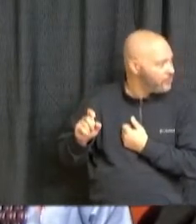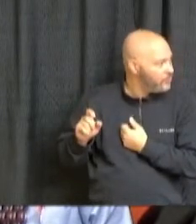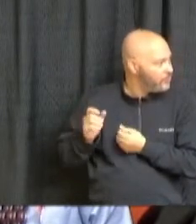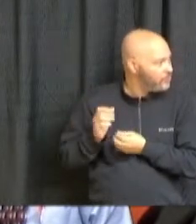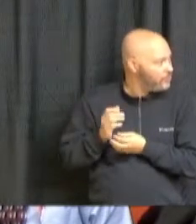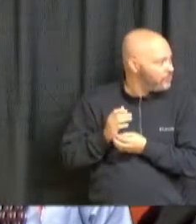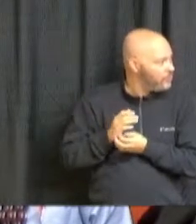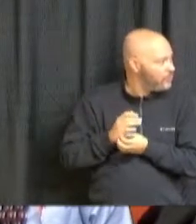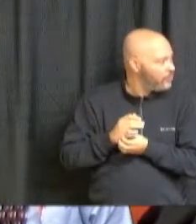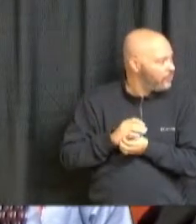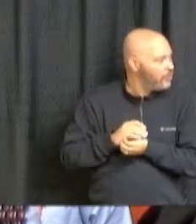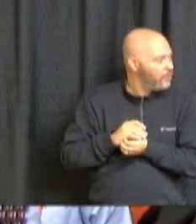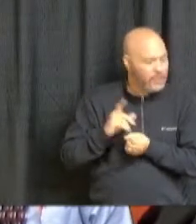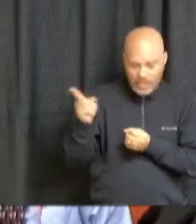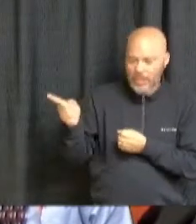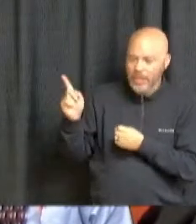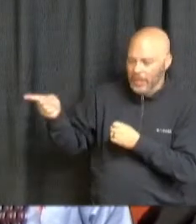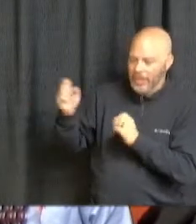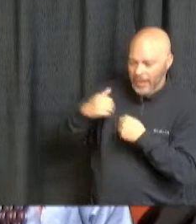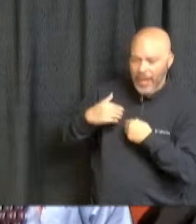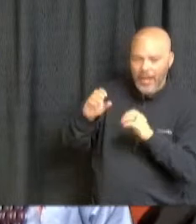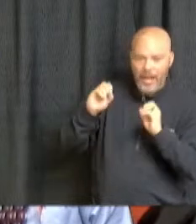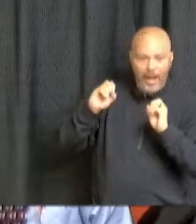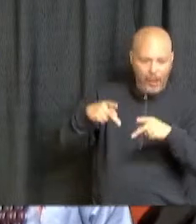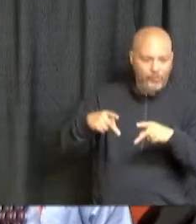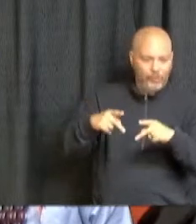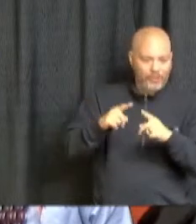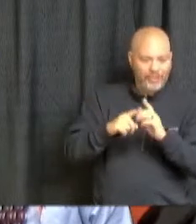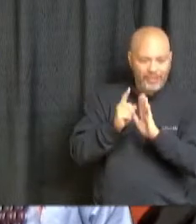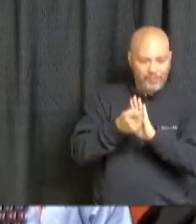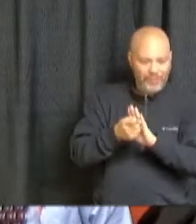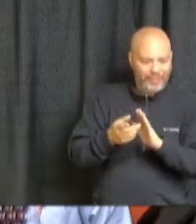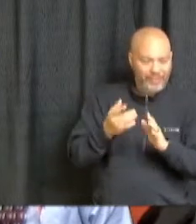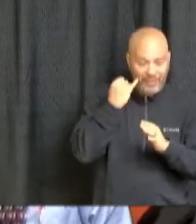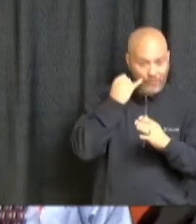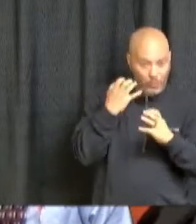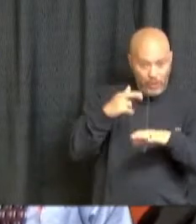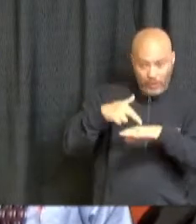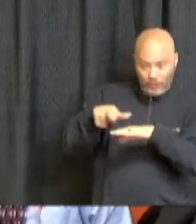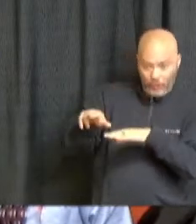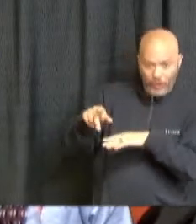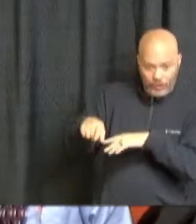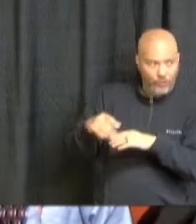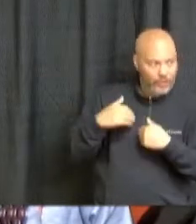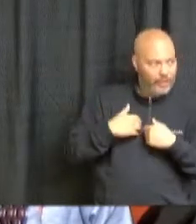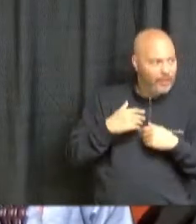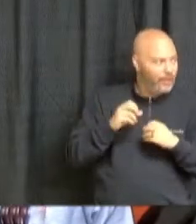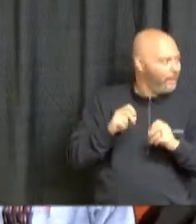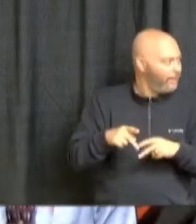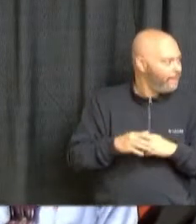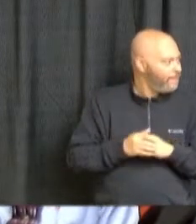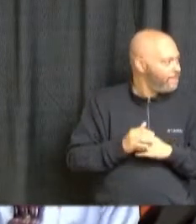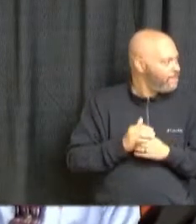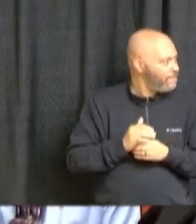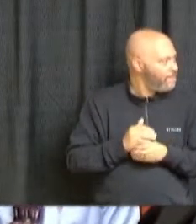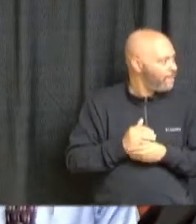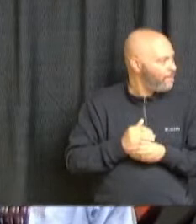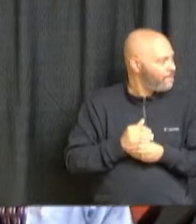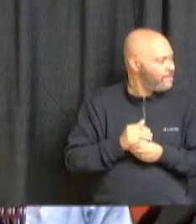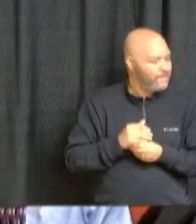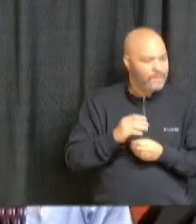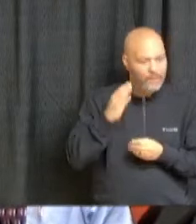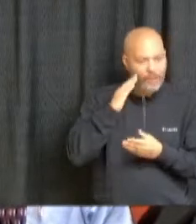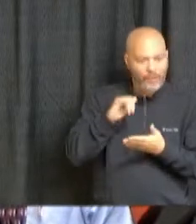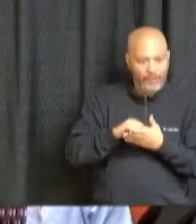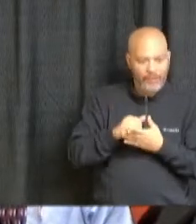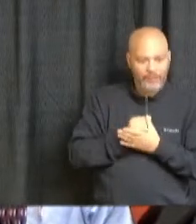He'll get an opportunity, Mr. Hadley, Okay. in a minute. Okay. If you want to defer to him, he'll get an opportunity I will next. defer to Cal. I don't know if Okay. there's been a